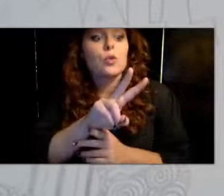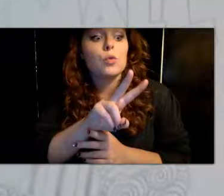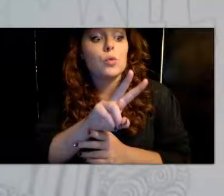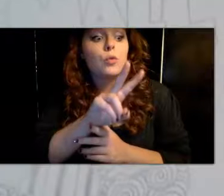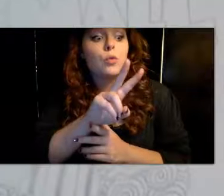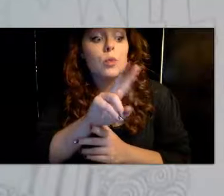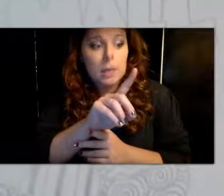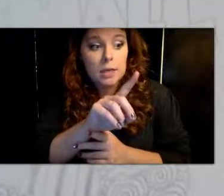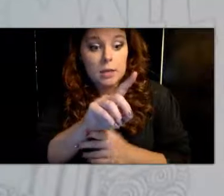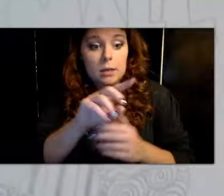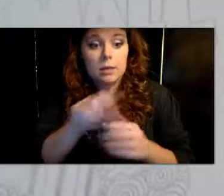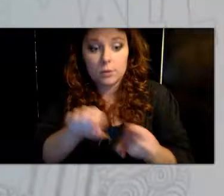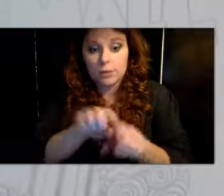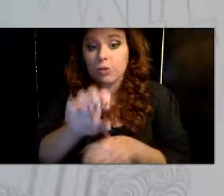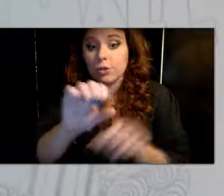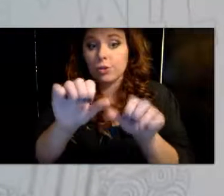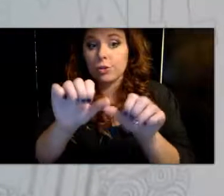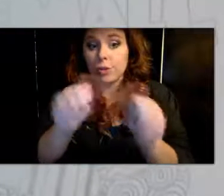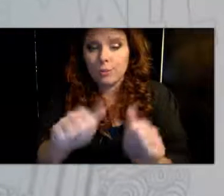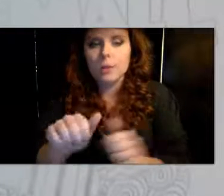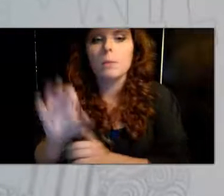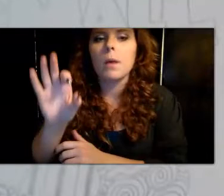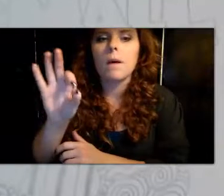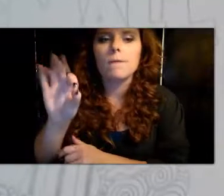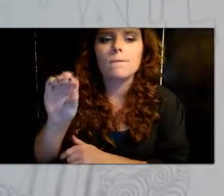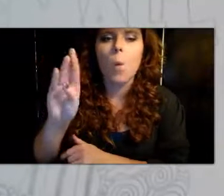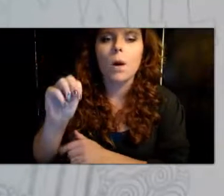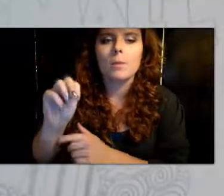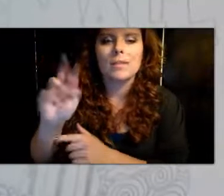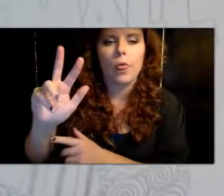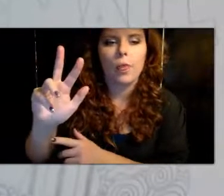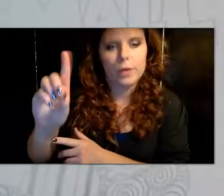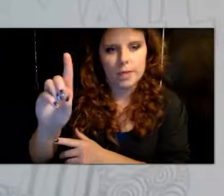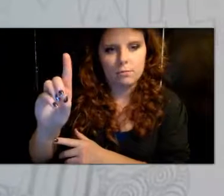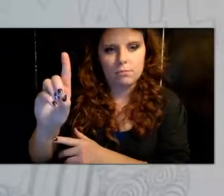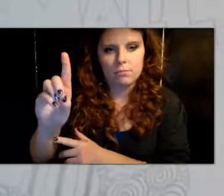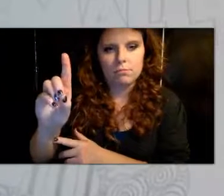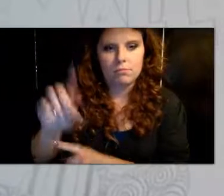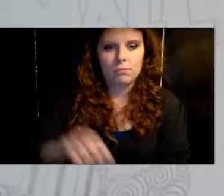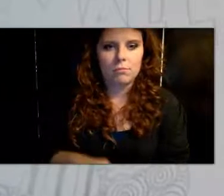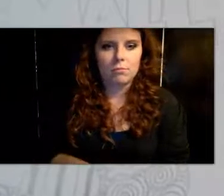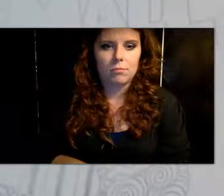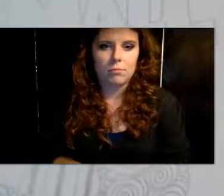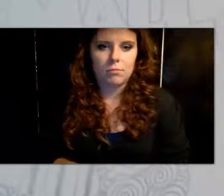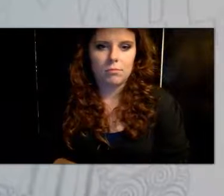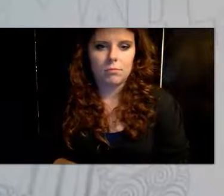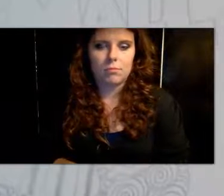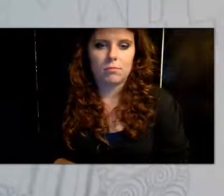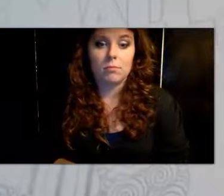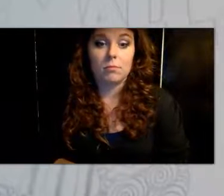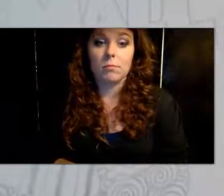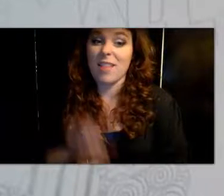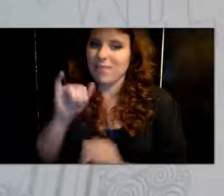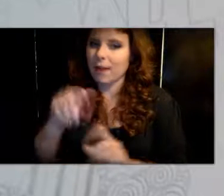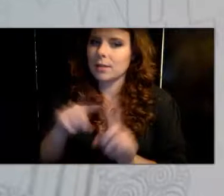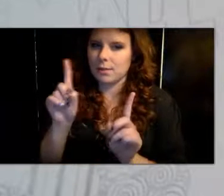2D. The forms are then 3D. So forms are 3D. Okay, so